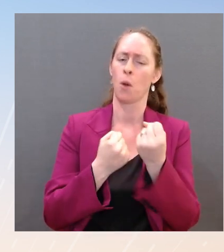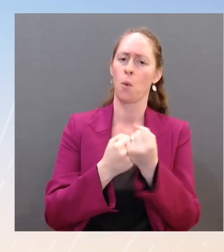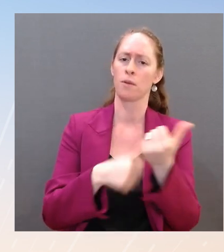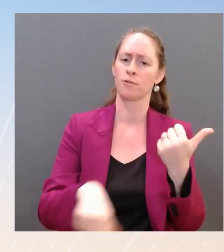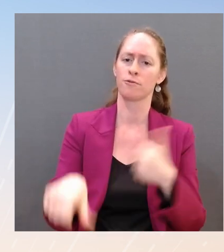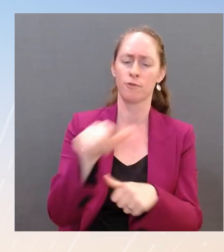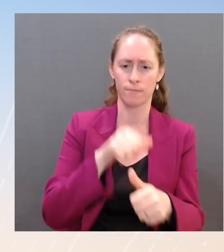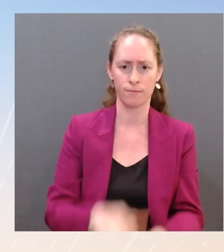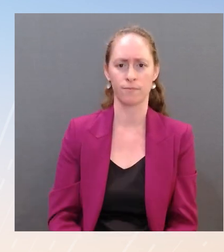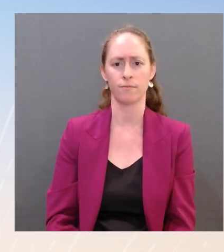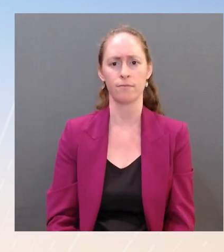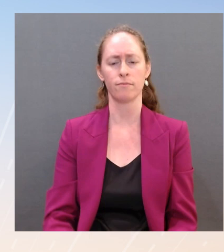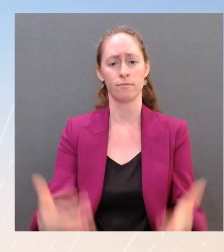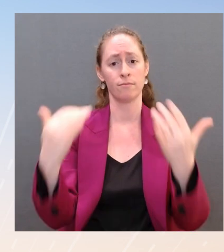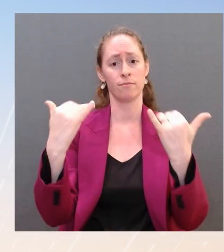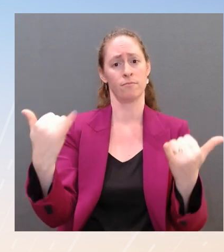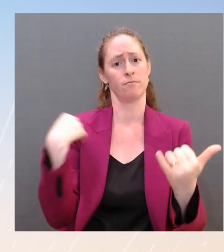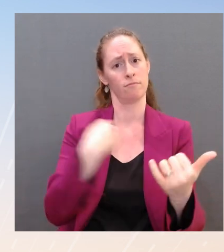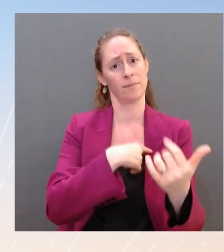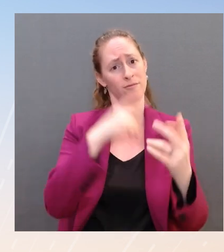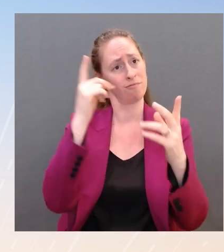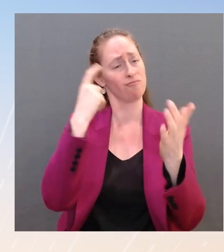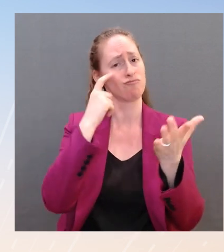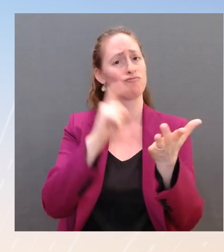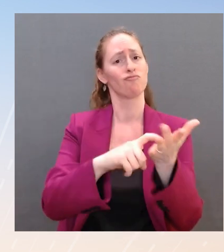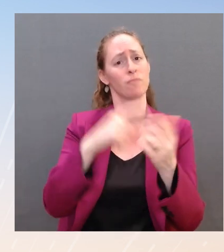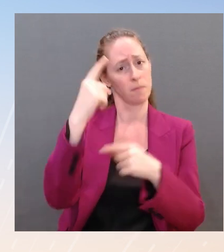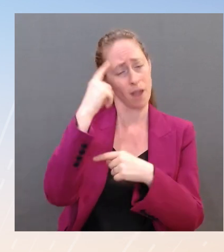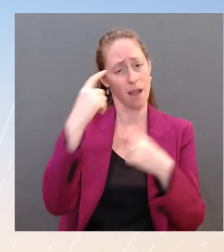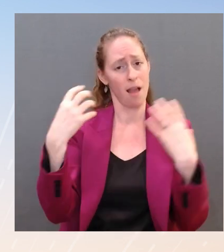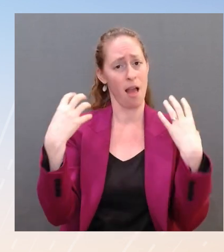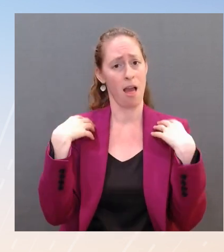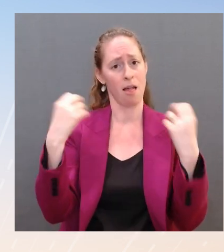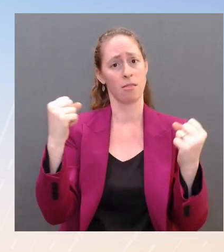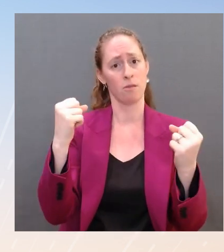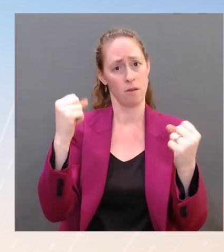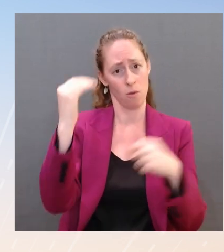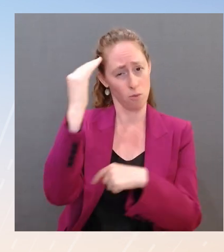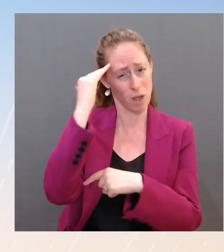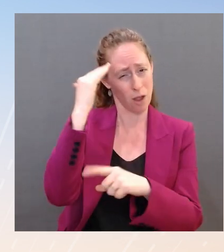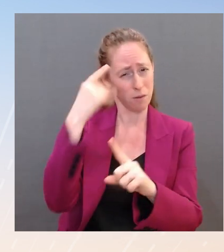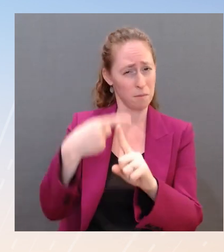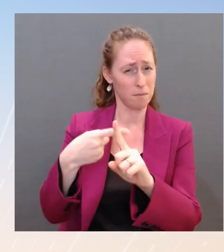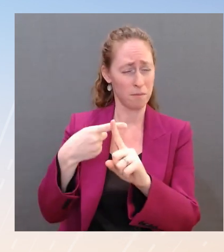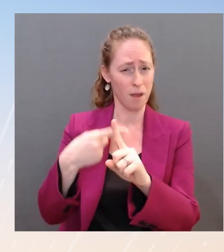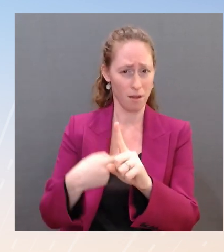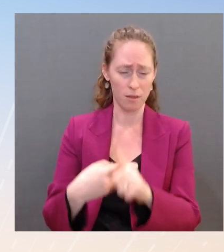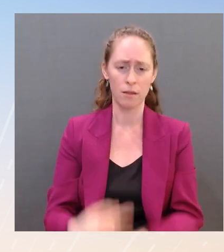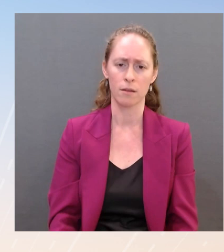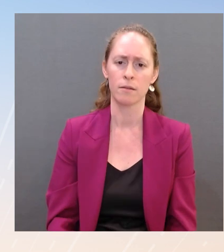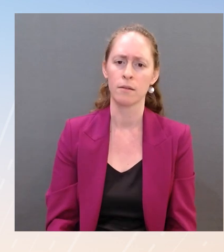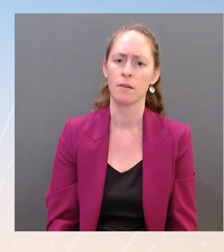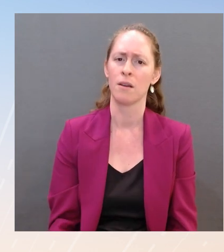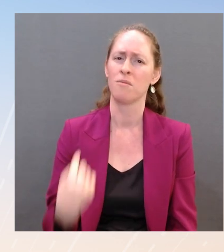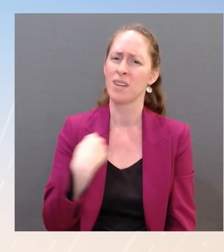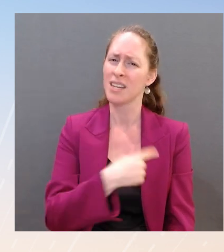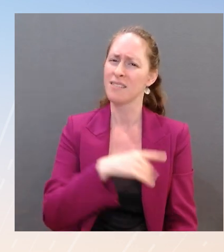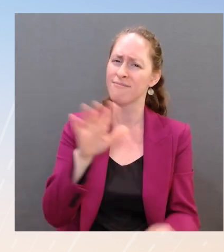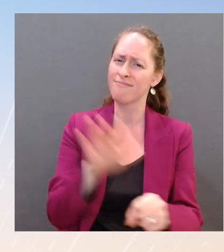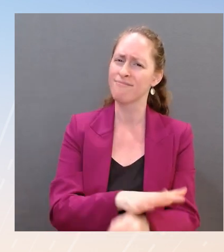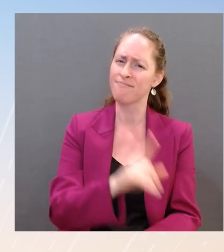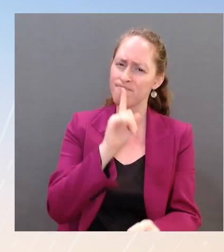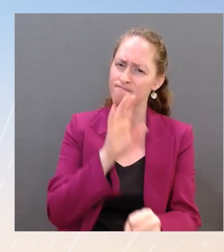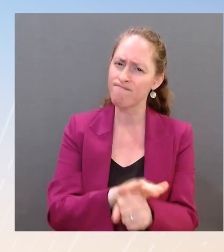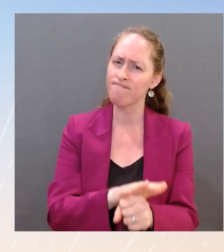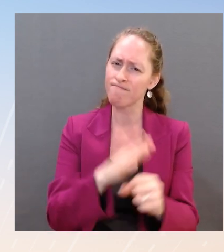acting urgently to address this youth mental health crisis. And with your help, we can meet this moment and